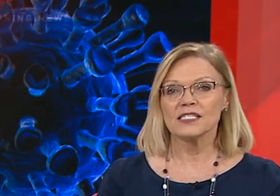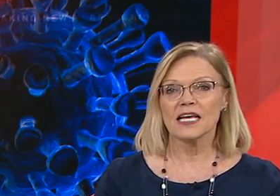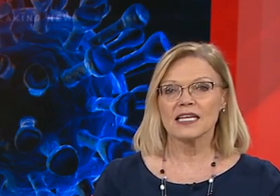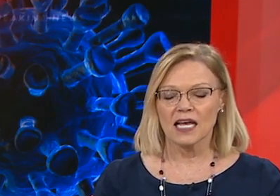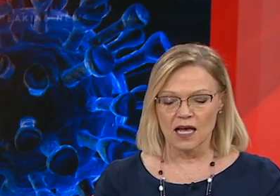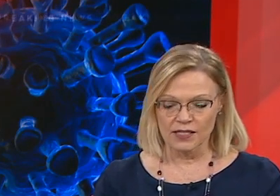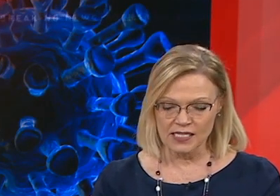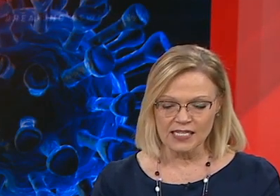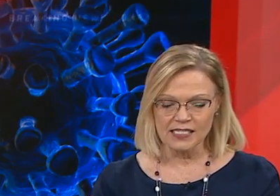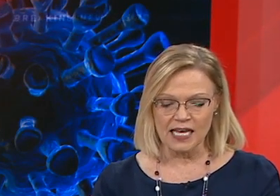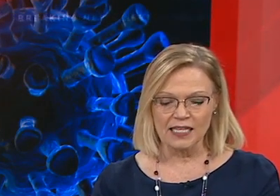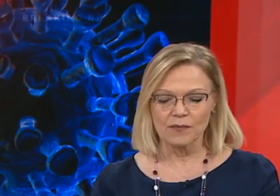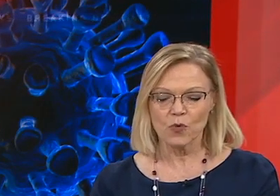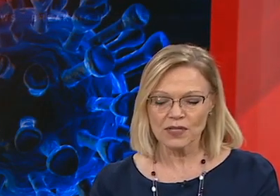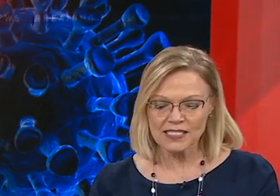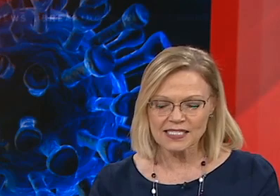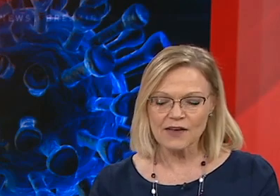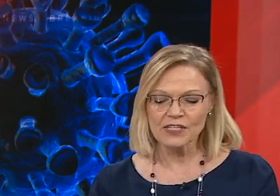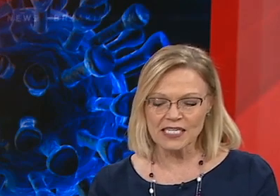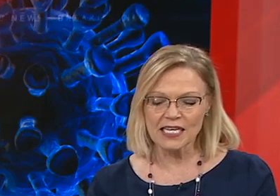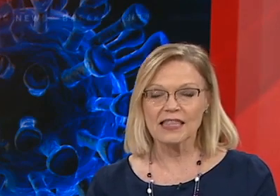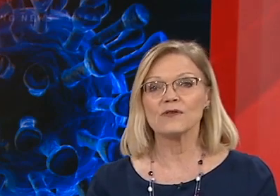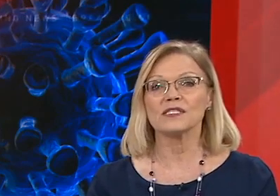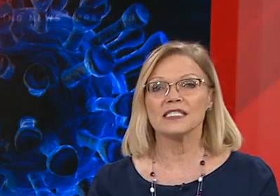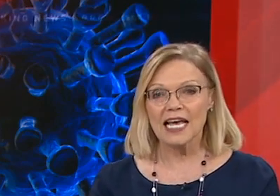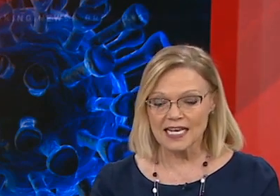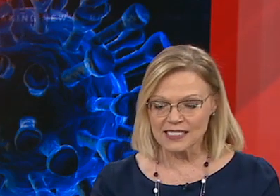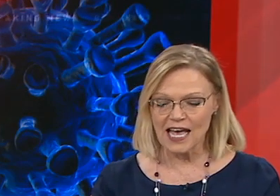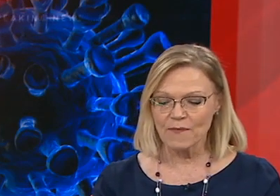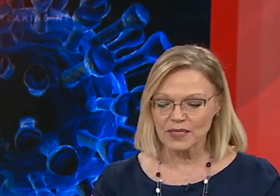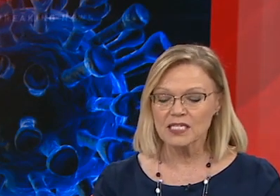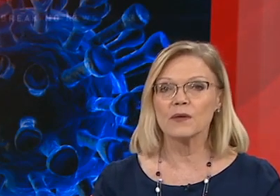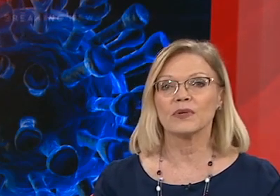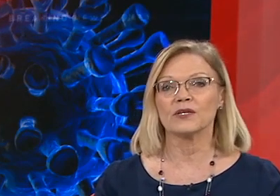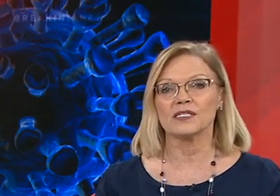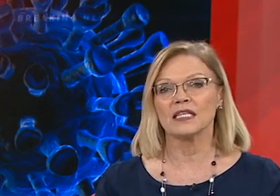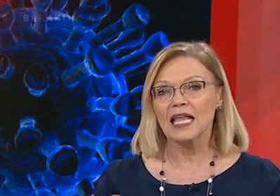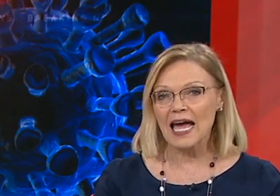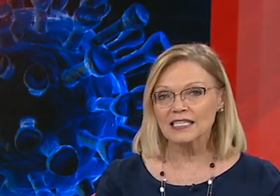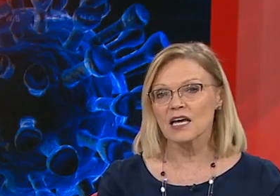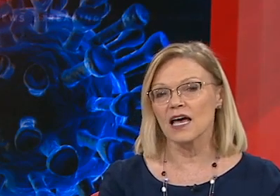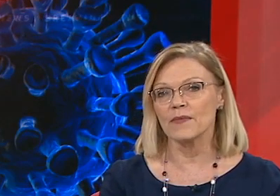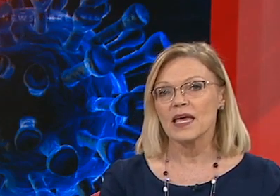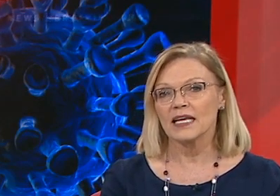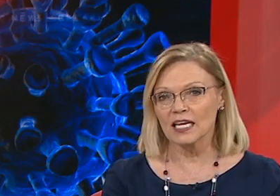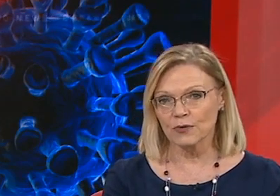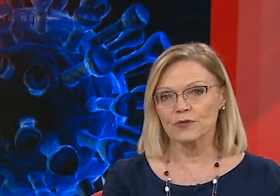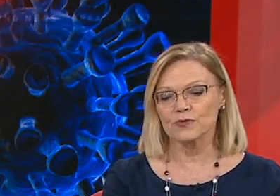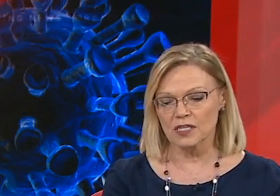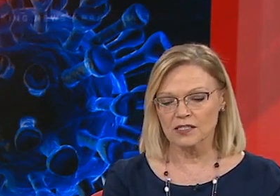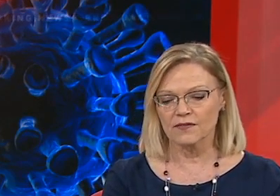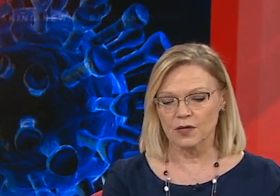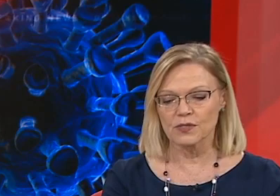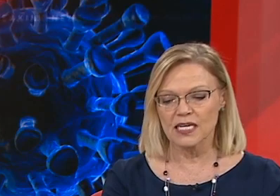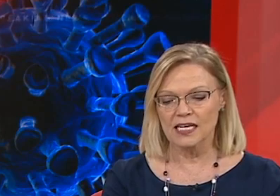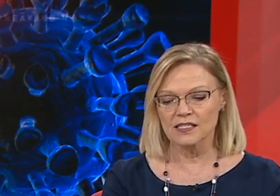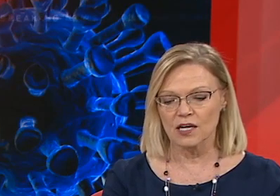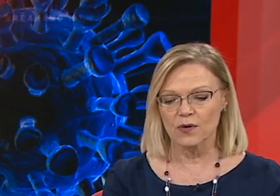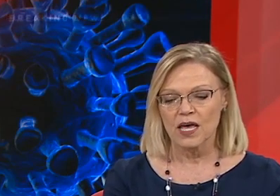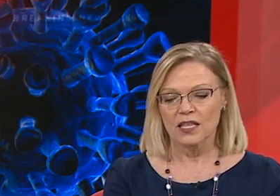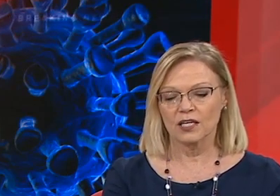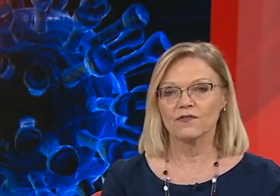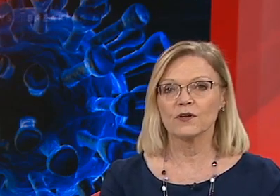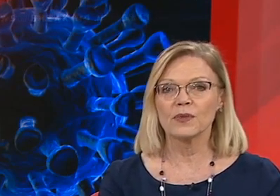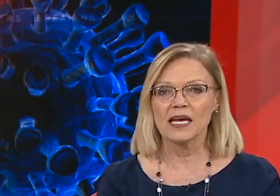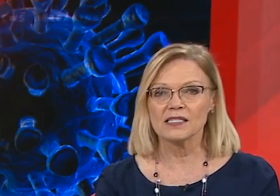Now, she said, the state has said that more than 17,000 tests have been done, but there is a lag time getting the results of those tests.